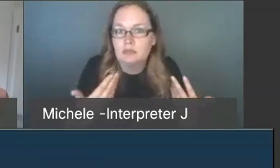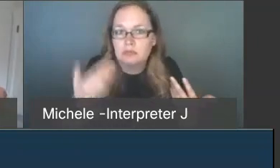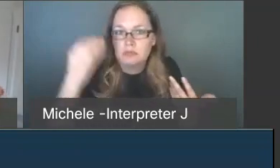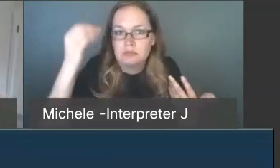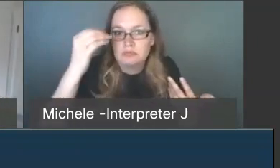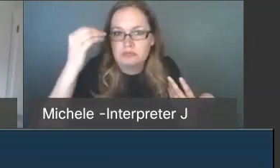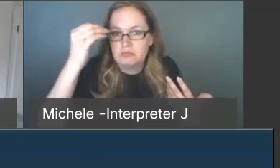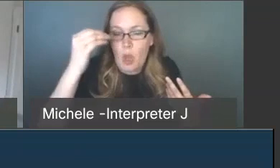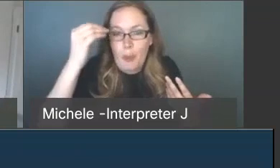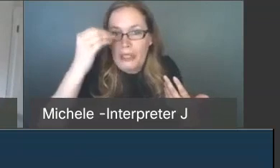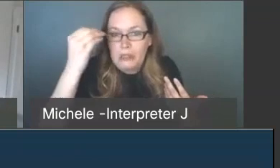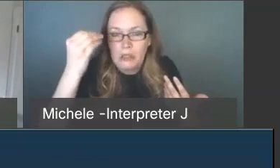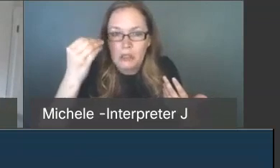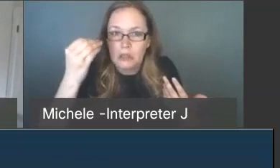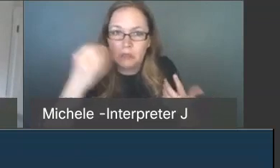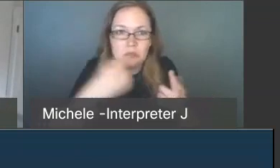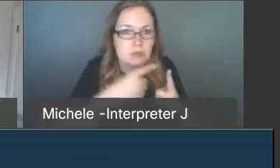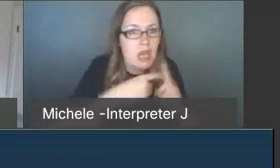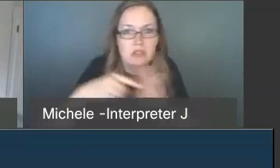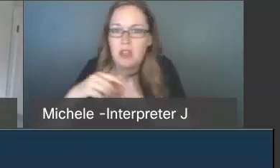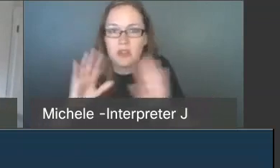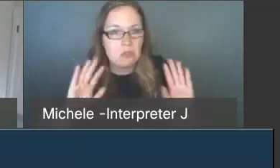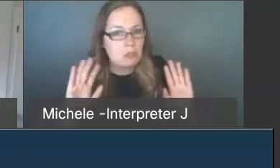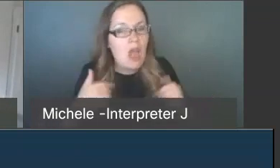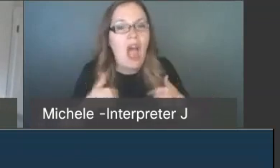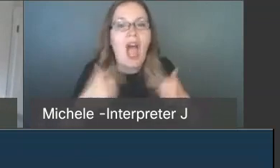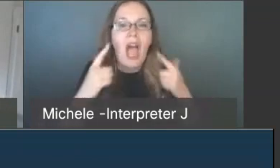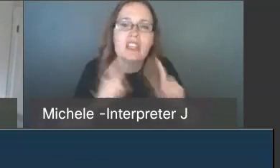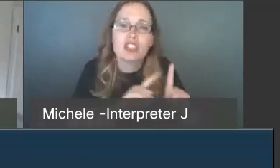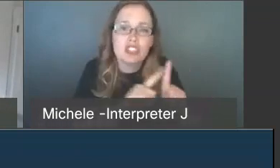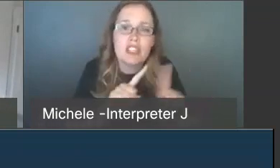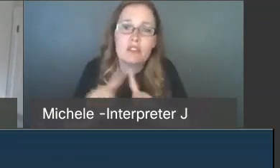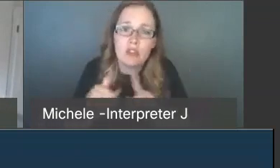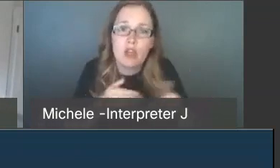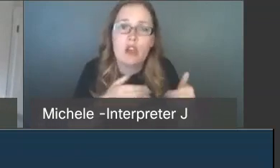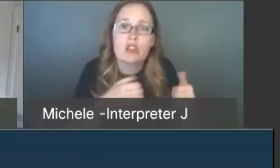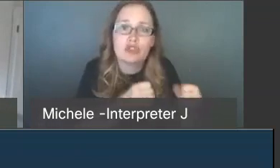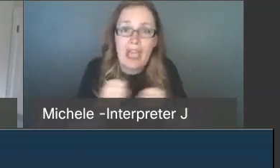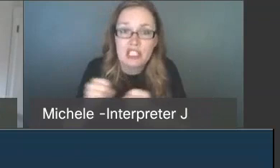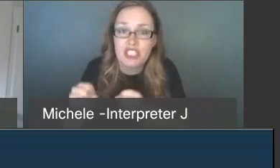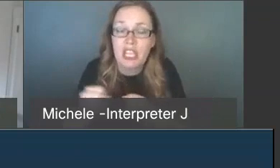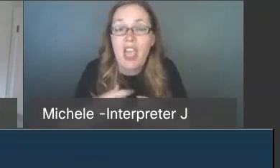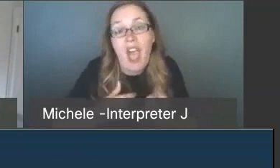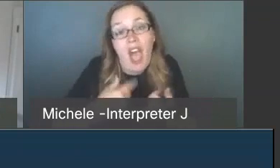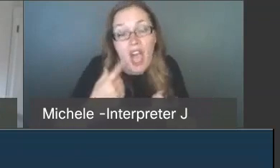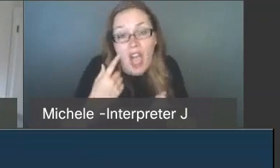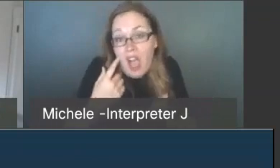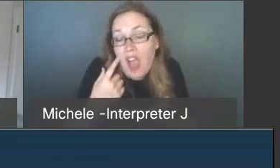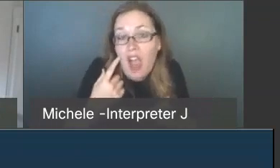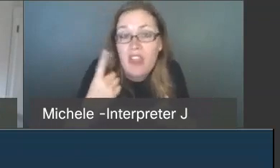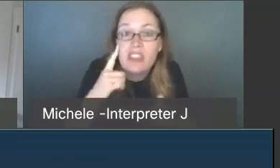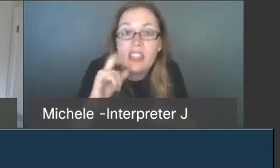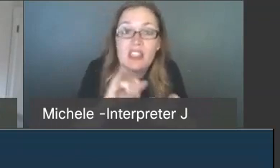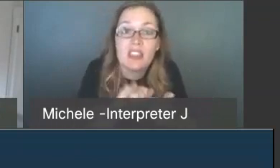a strong opinion one way or the other. I think there's lots of different ways to do it, and I would actually love to. I think that's